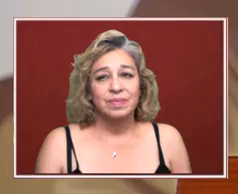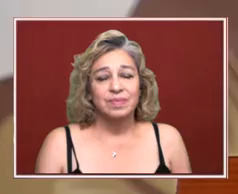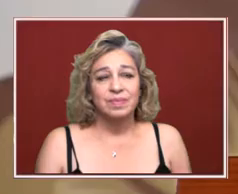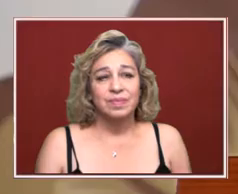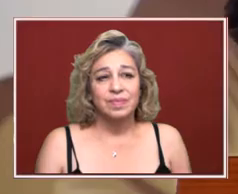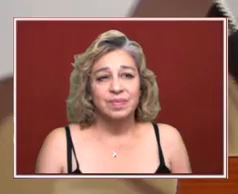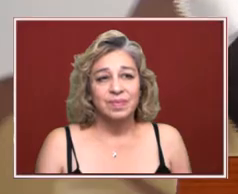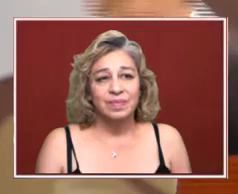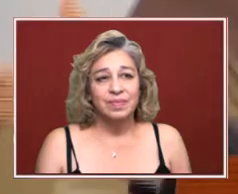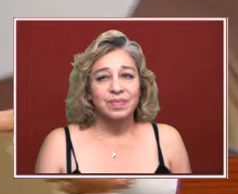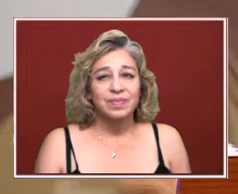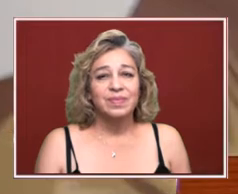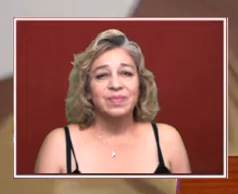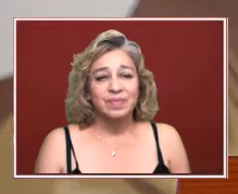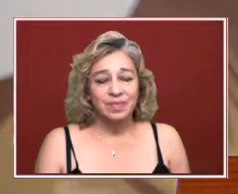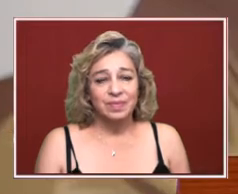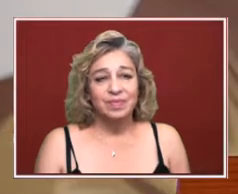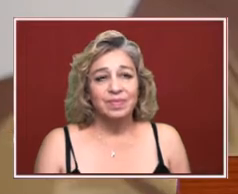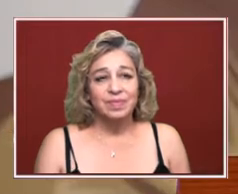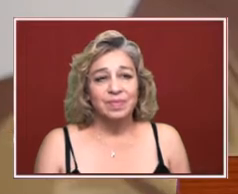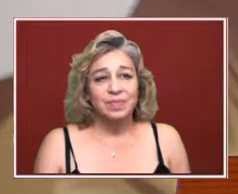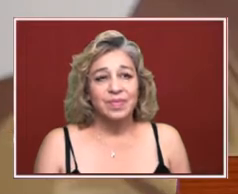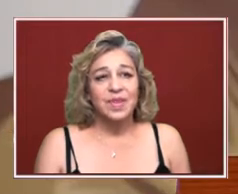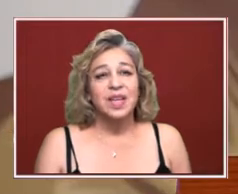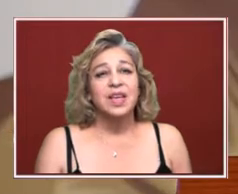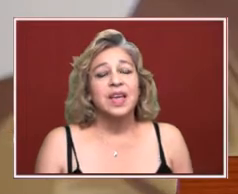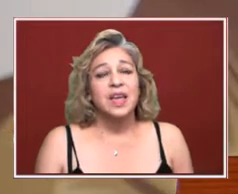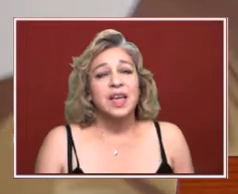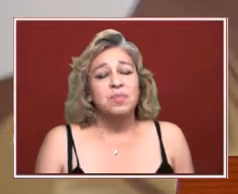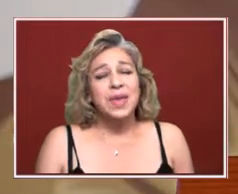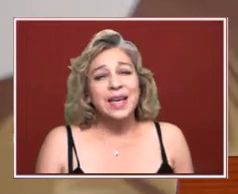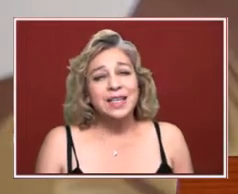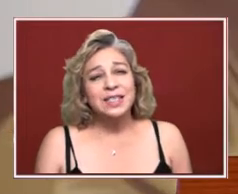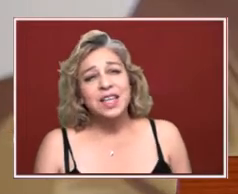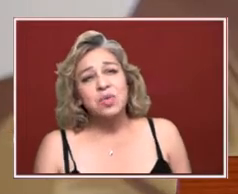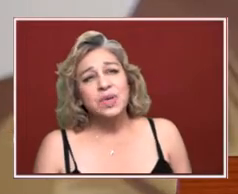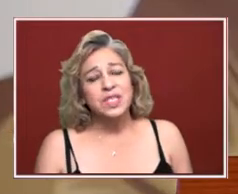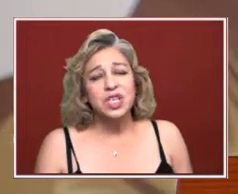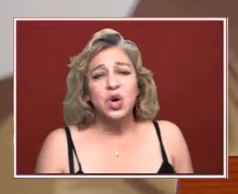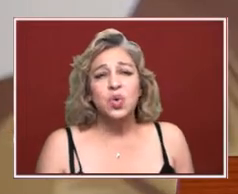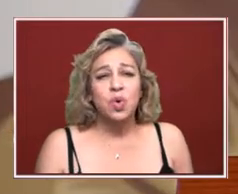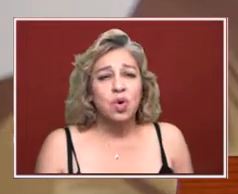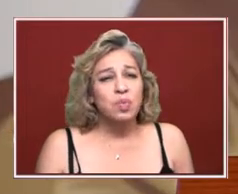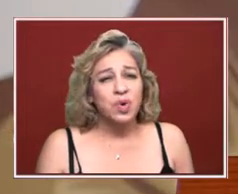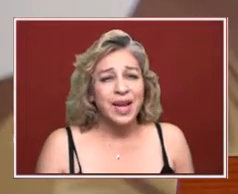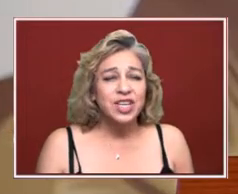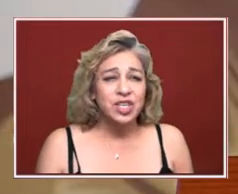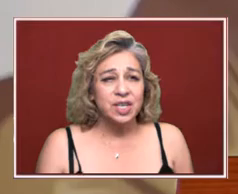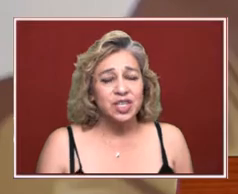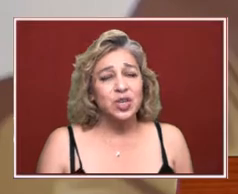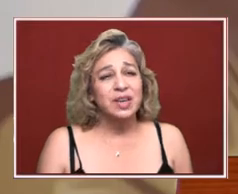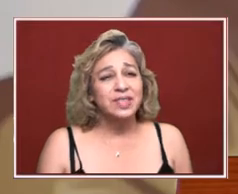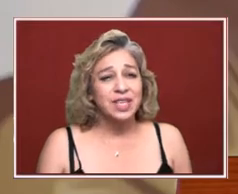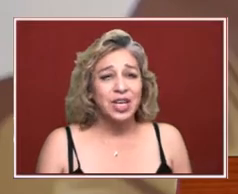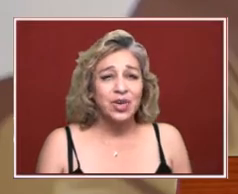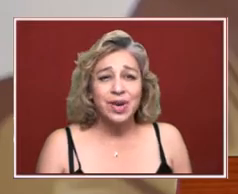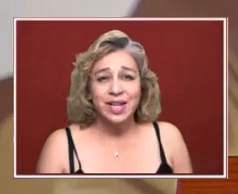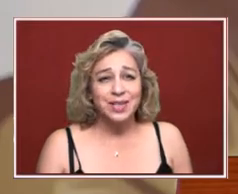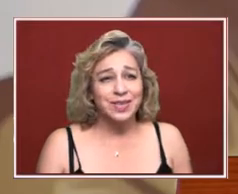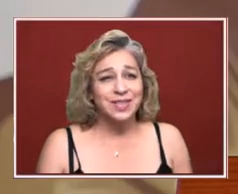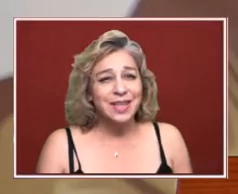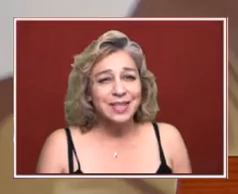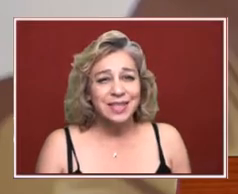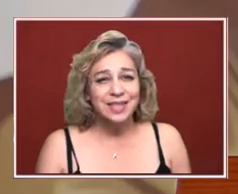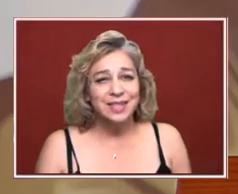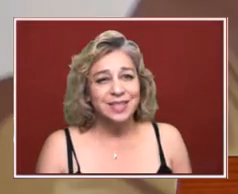darle seguridad a los ciudadanos. Because there was no corporation to give security